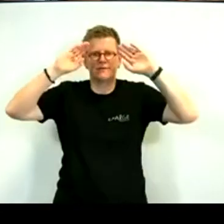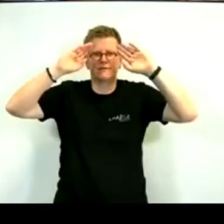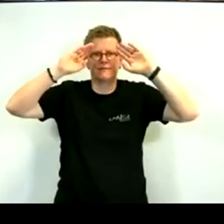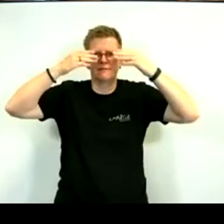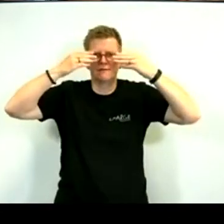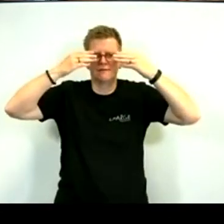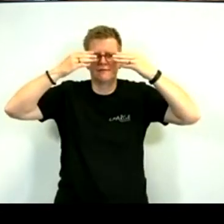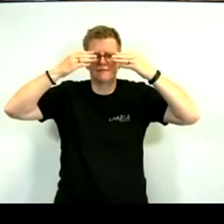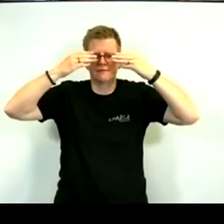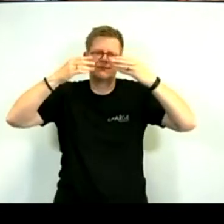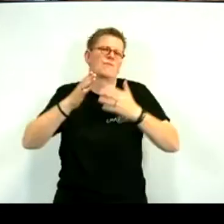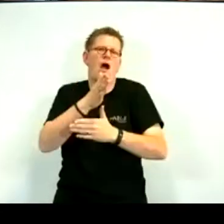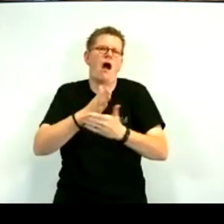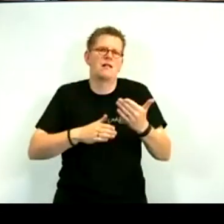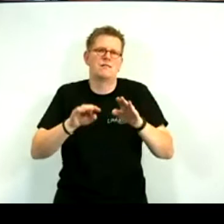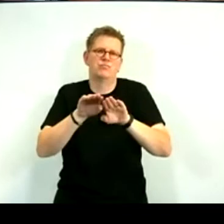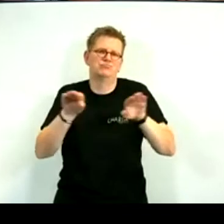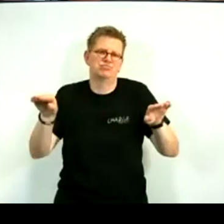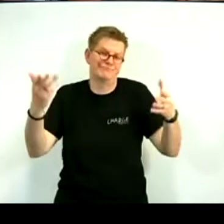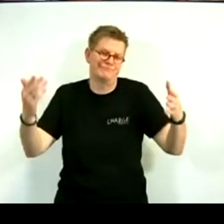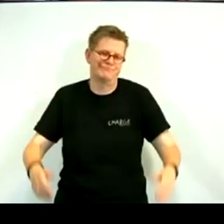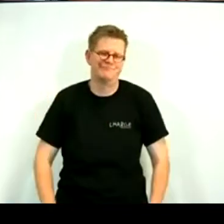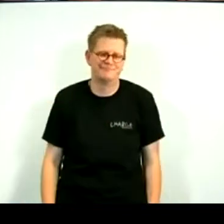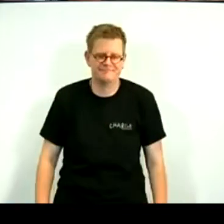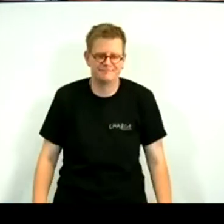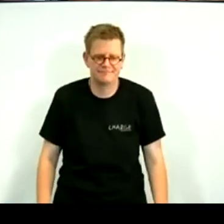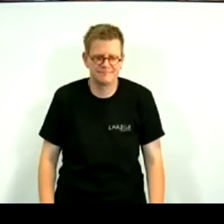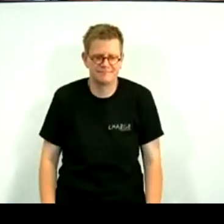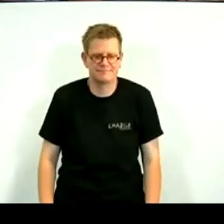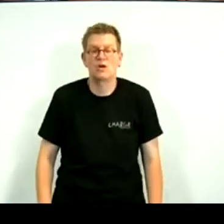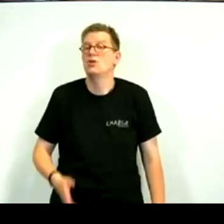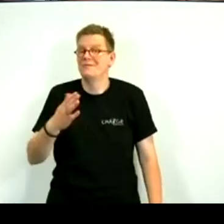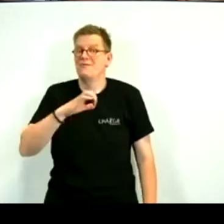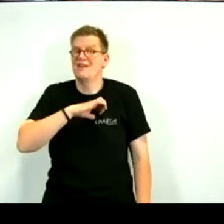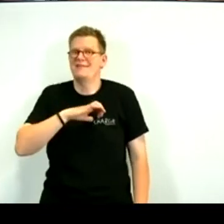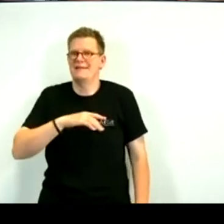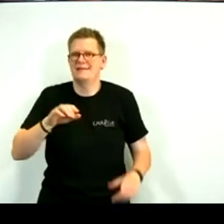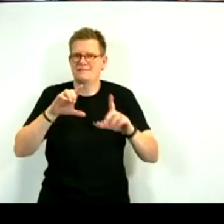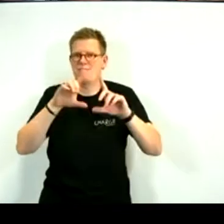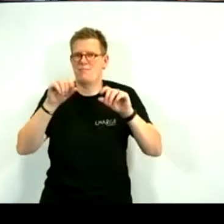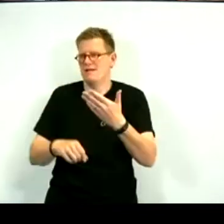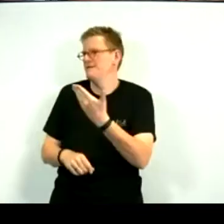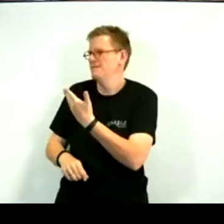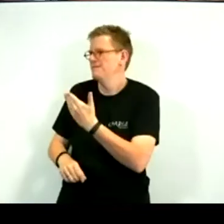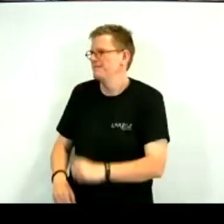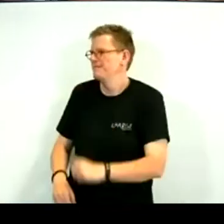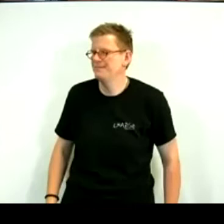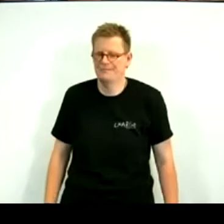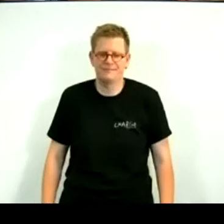please. Here you see an interesting picture. This young